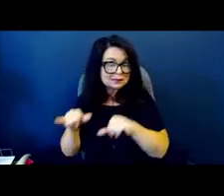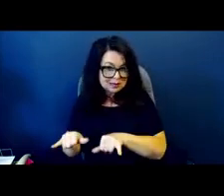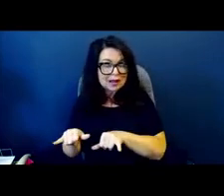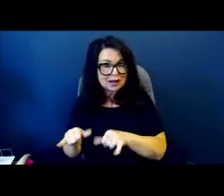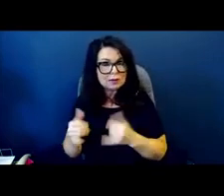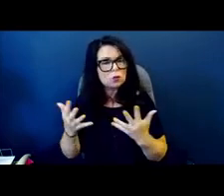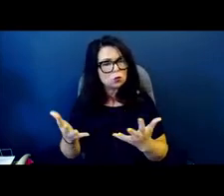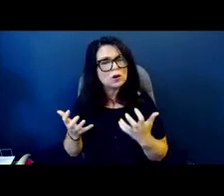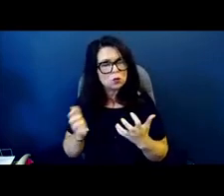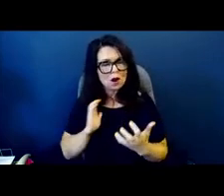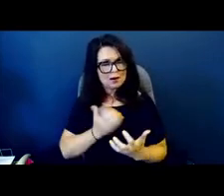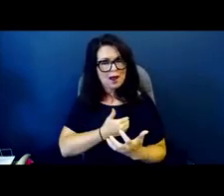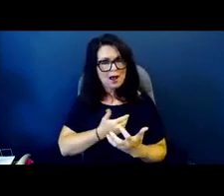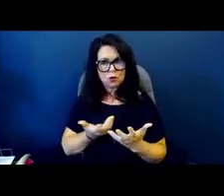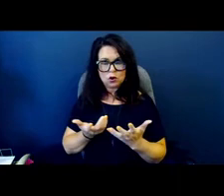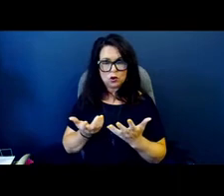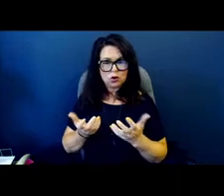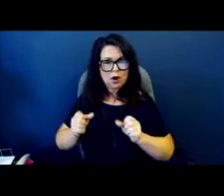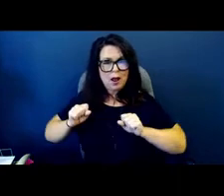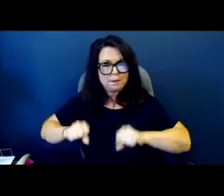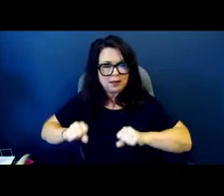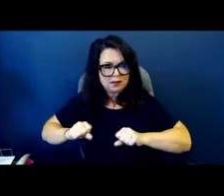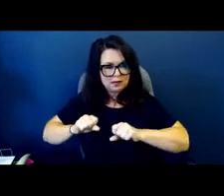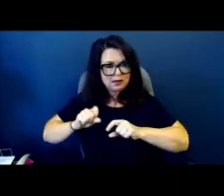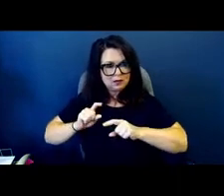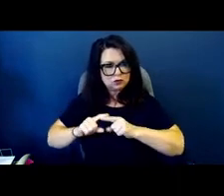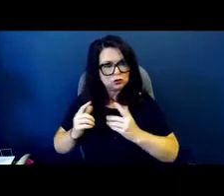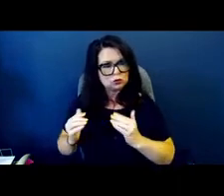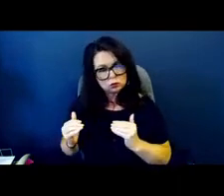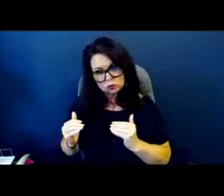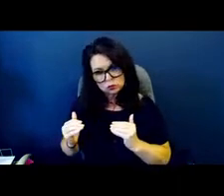to better integrate,